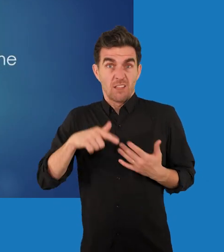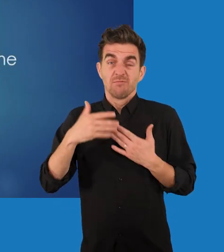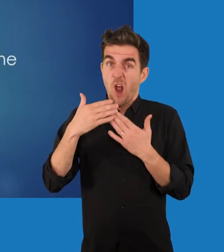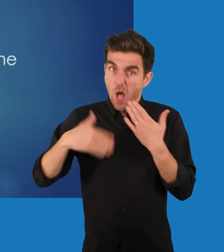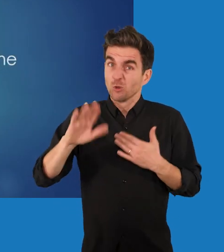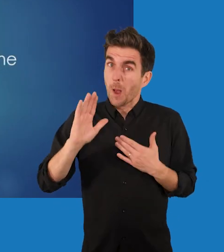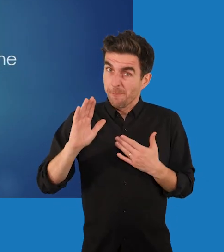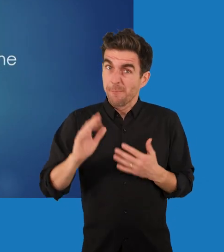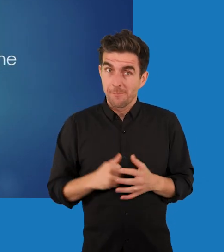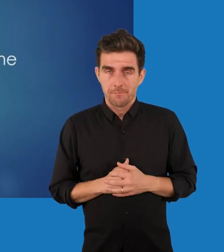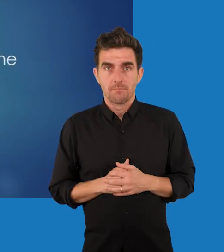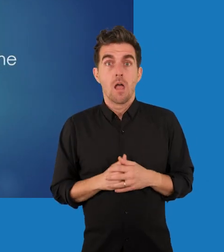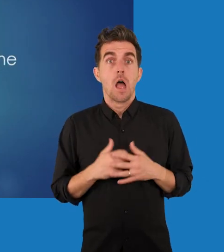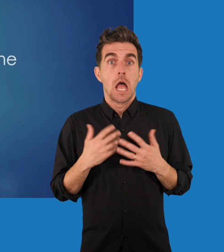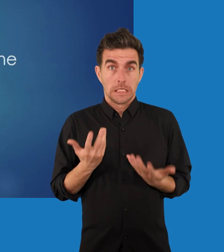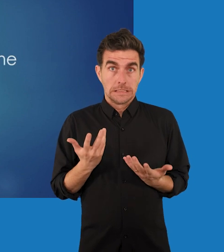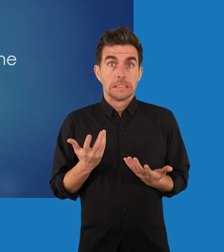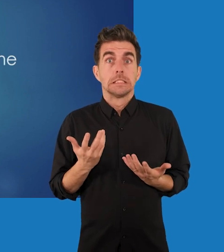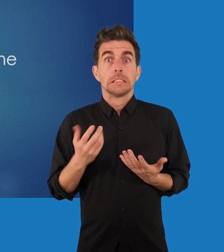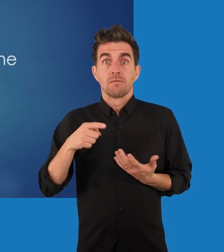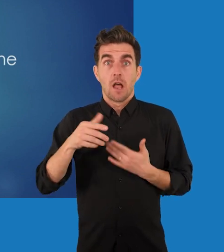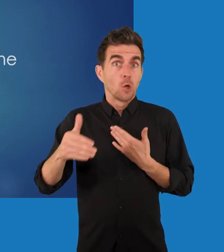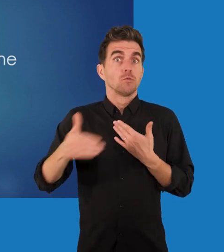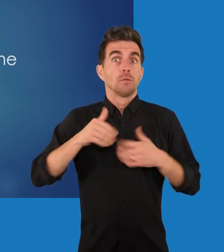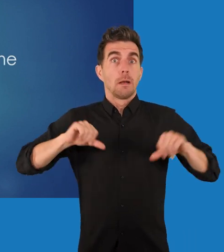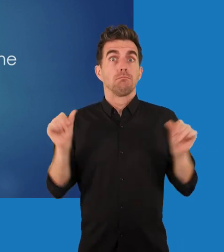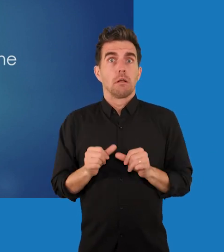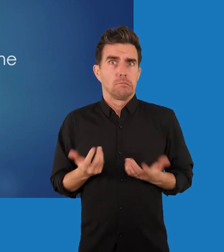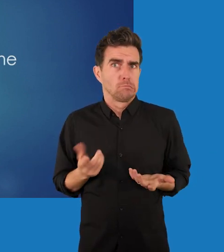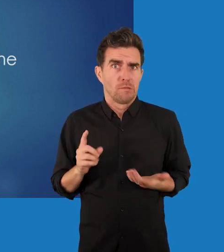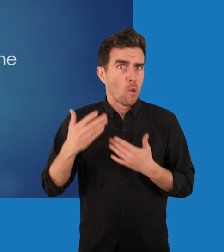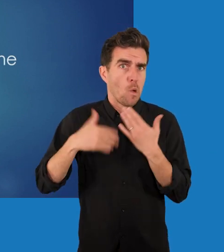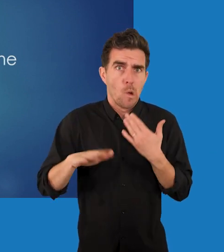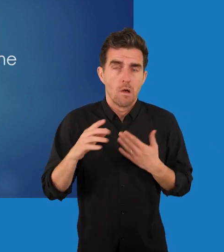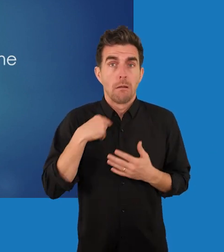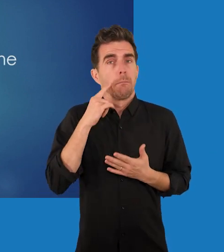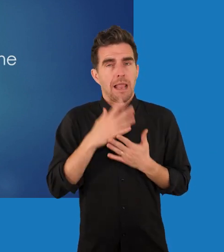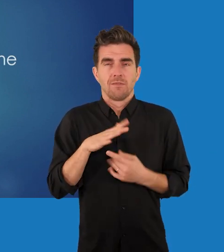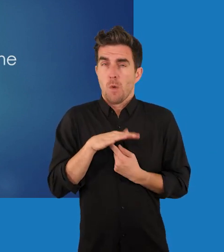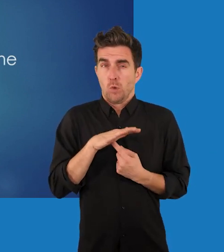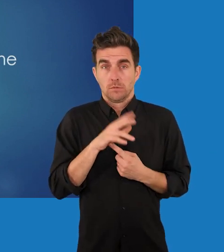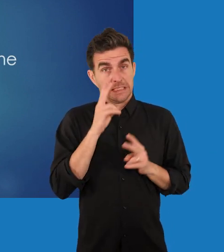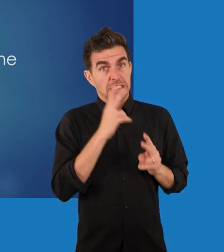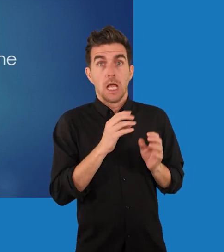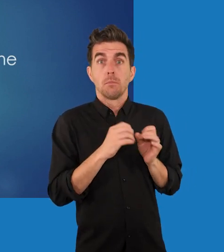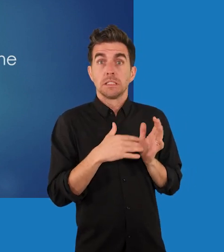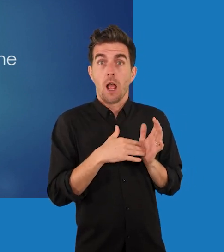Well, we want to be in this for the long term. It's not going to work if it's short and brief, is it? We believe that this is an important